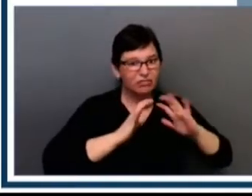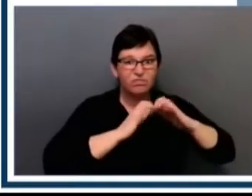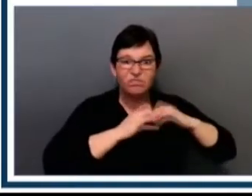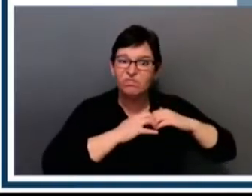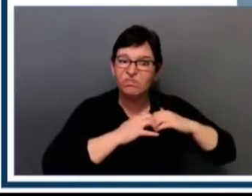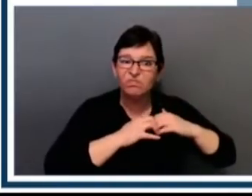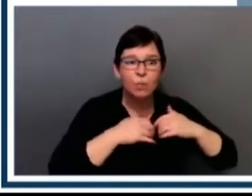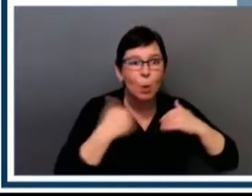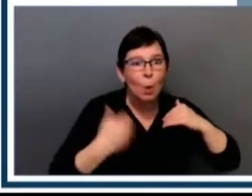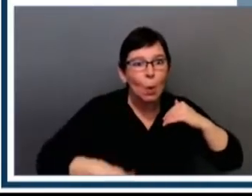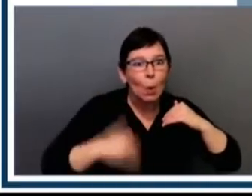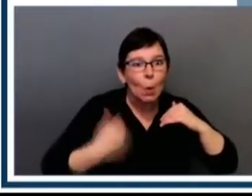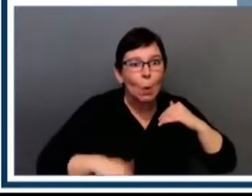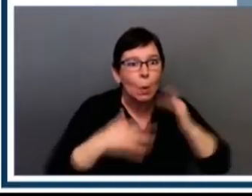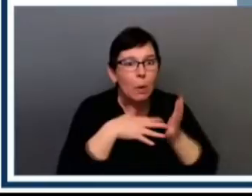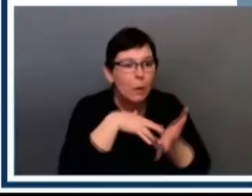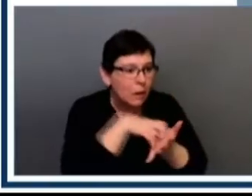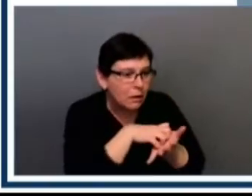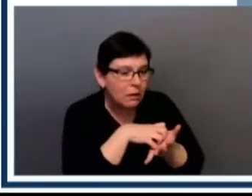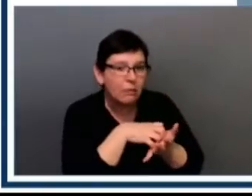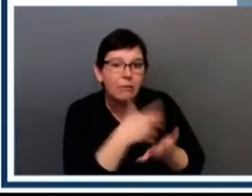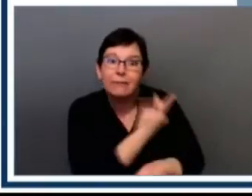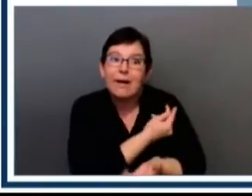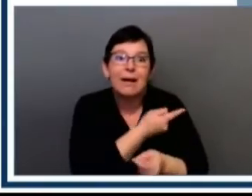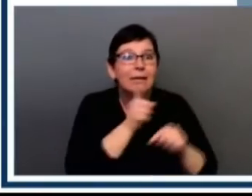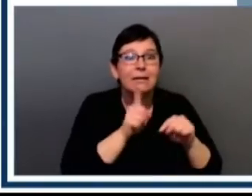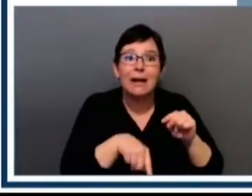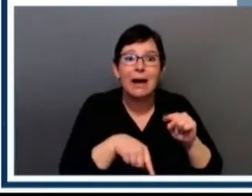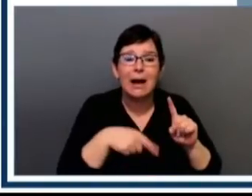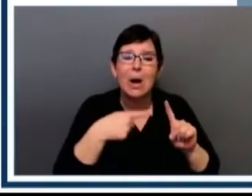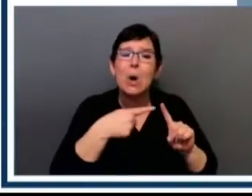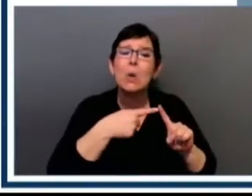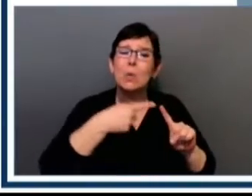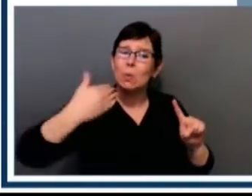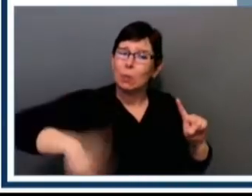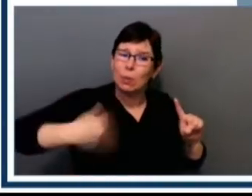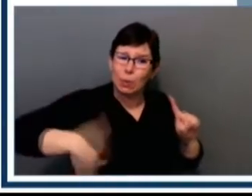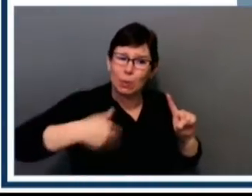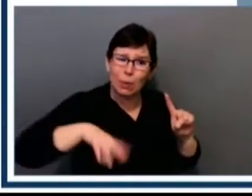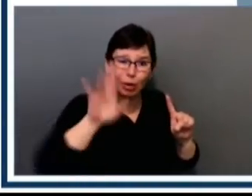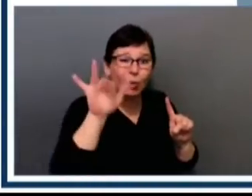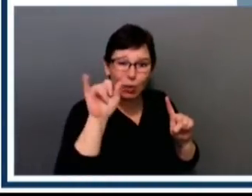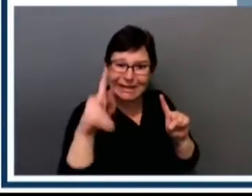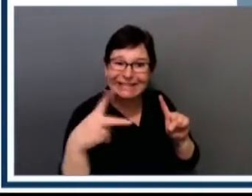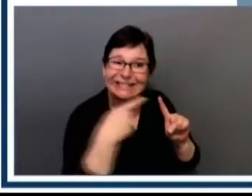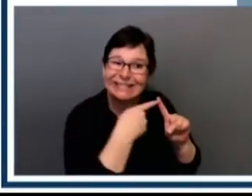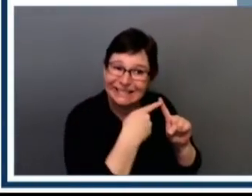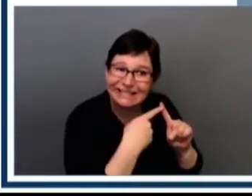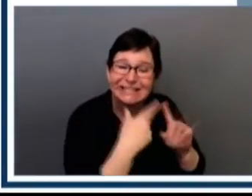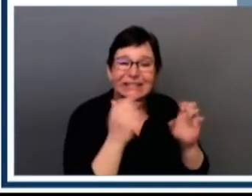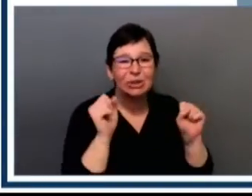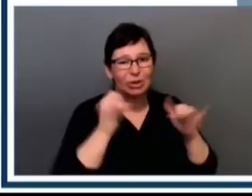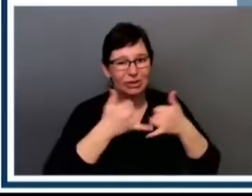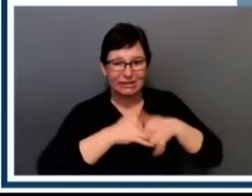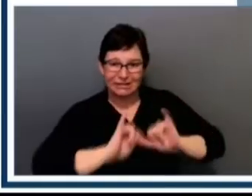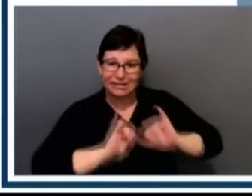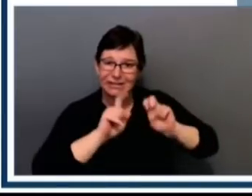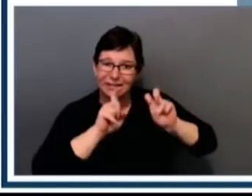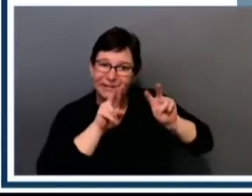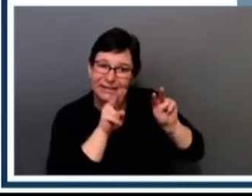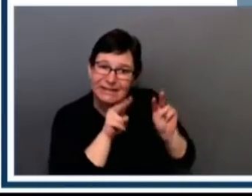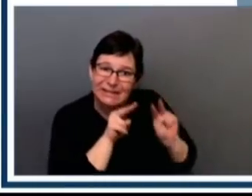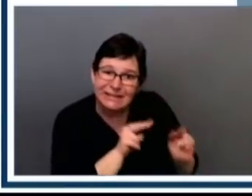of severe disease and even death. As we lift restrictions, our choices and actions become even more